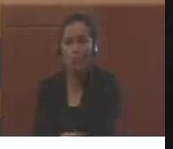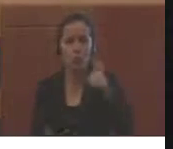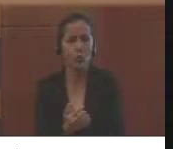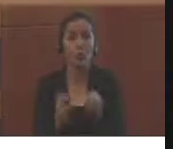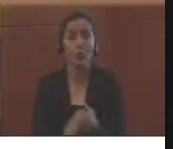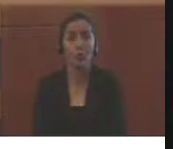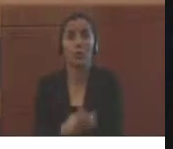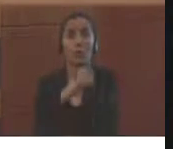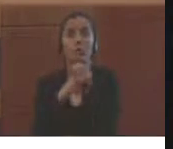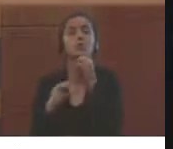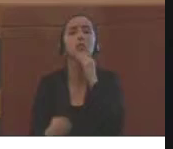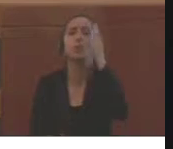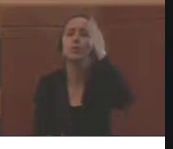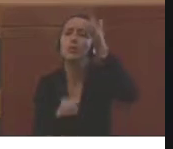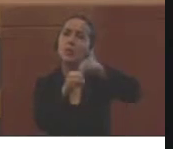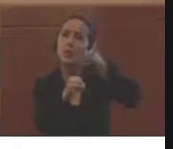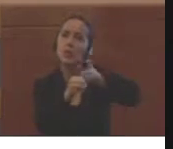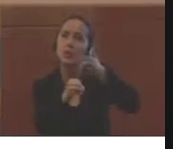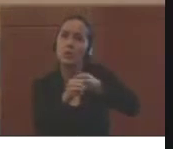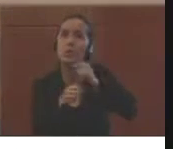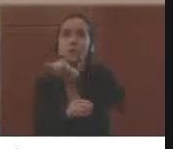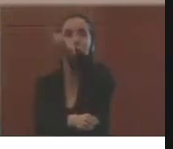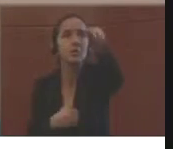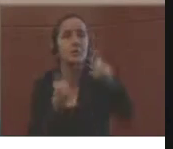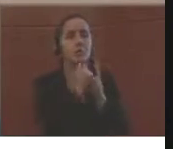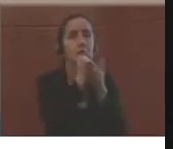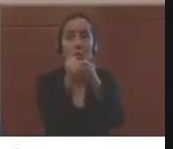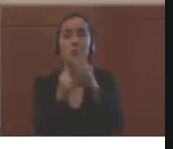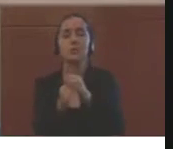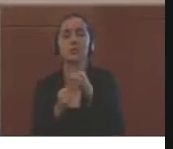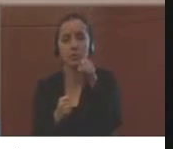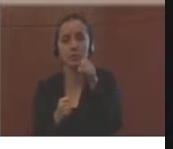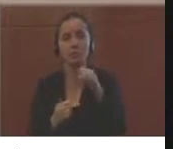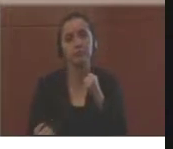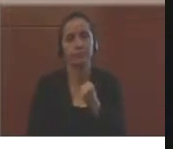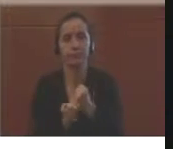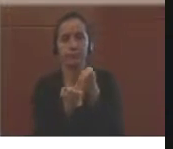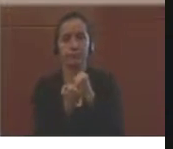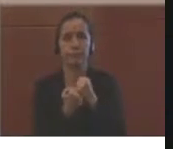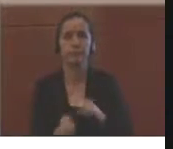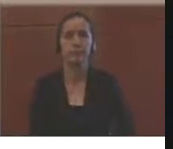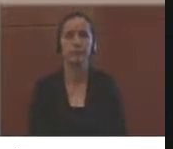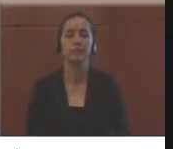to promote greater impact within nations and communities.